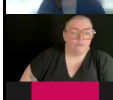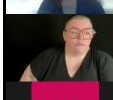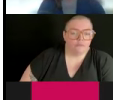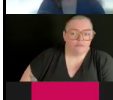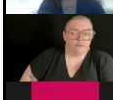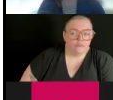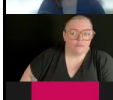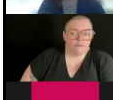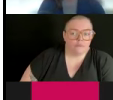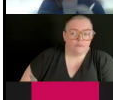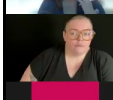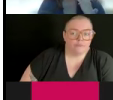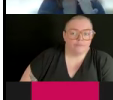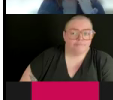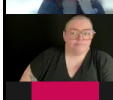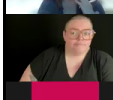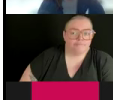Okay.